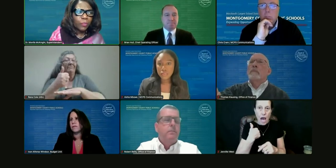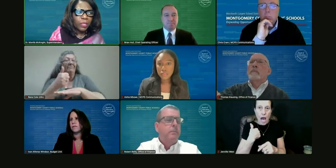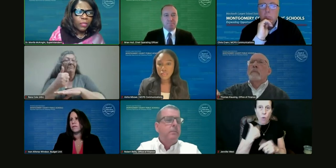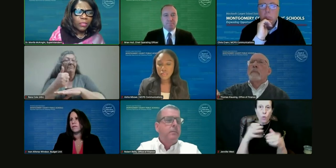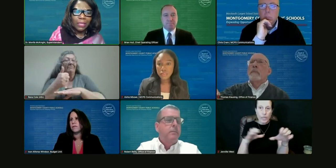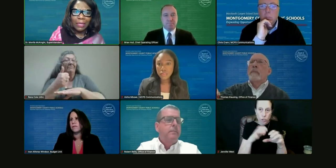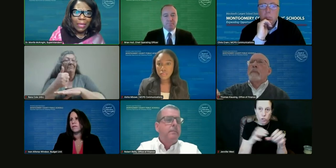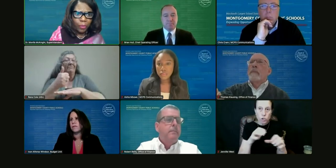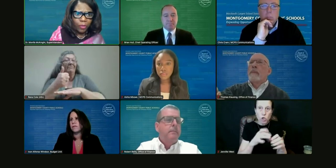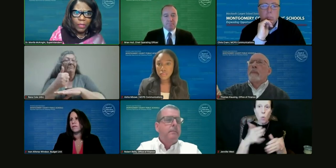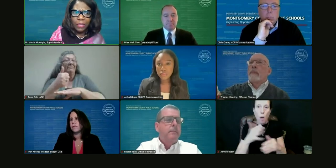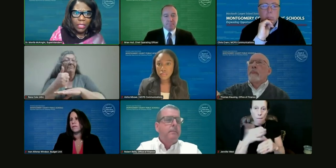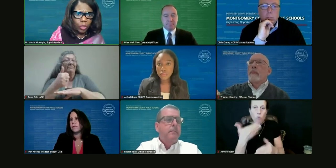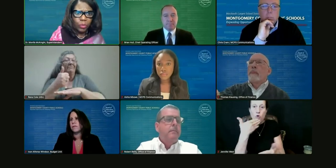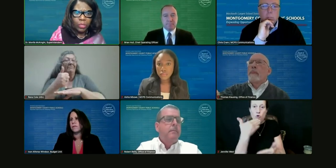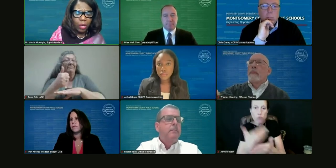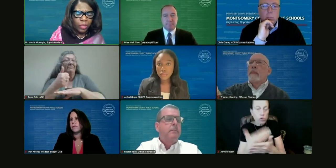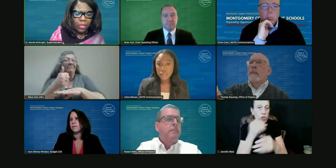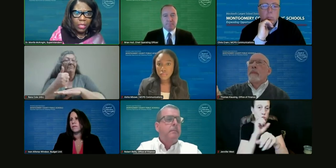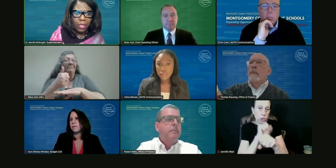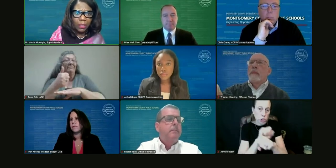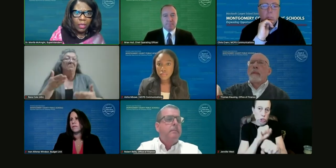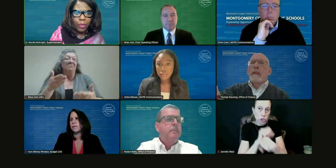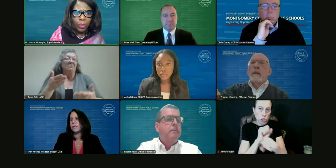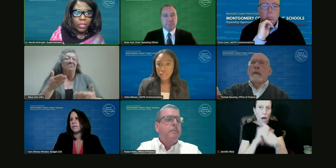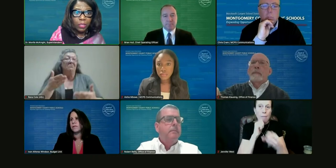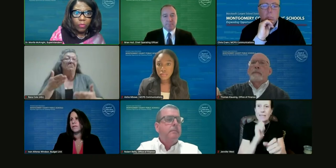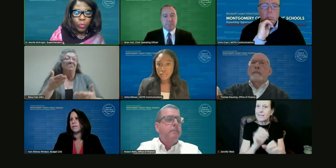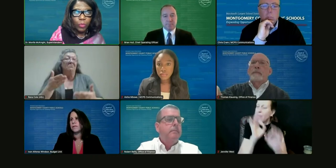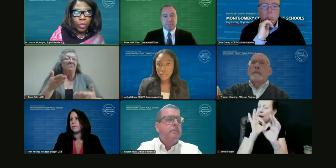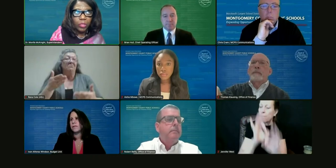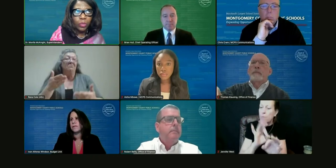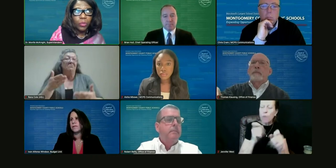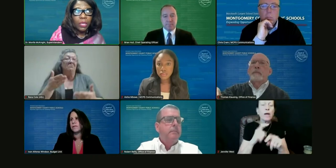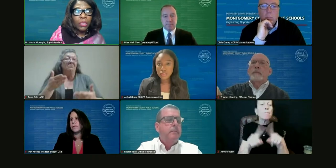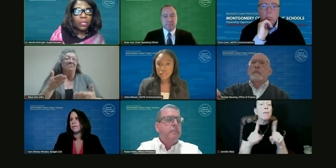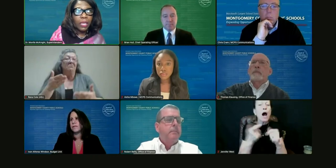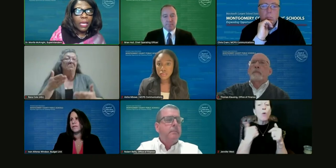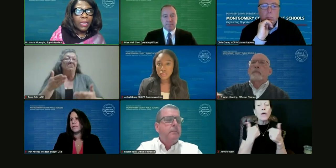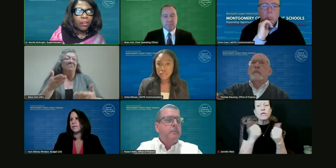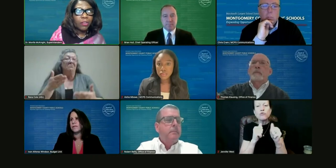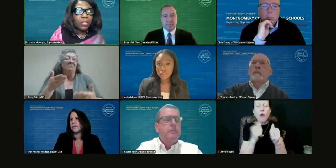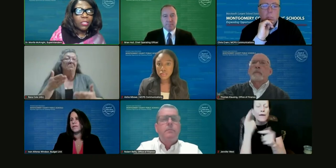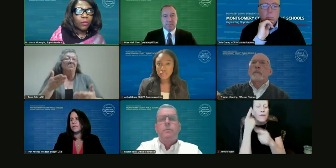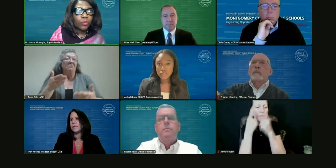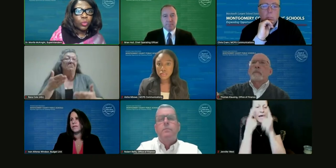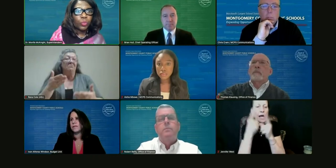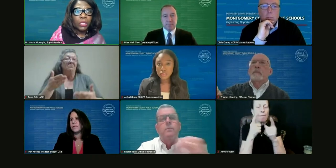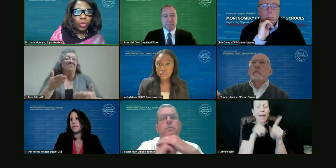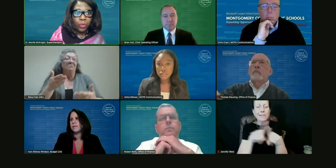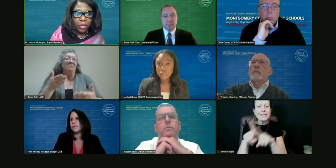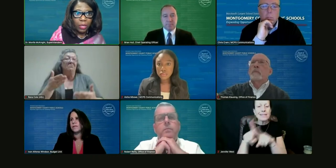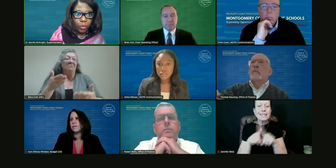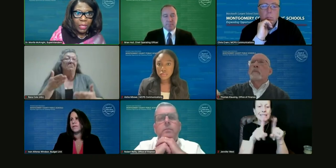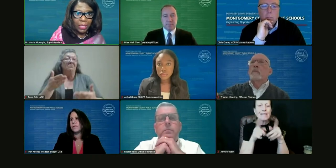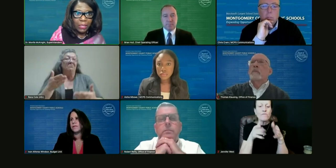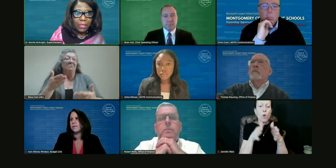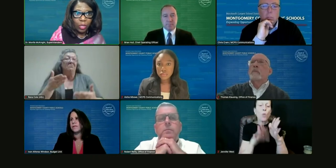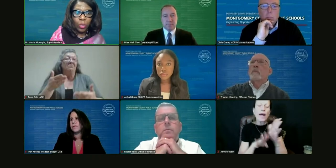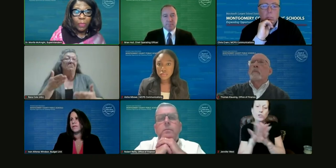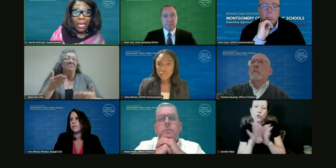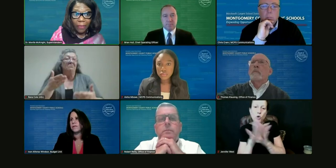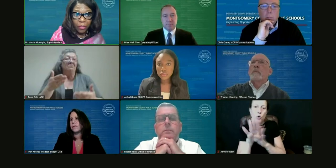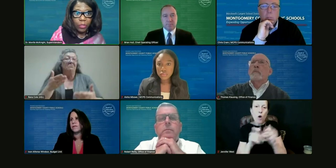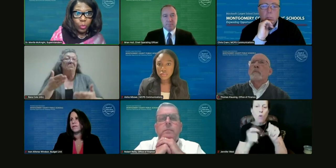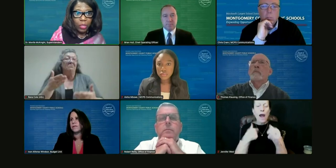over the last couple of years. Again, not perfect, always continue to think about ways to grow, but we also look at areas in which we know that the enrollment tends